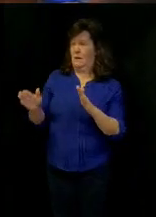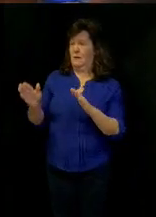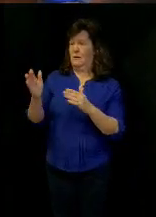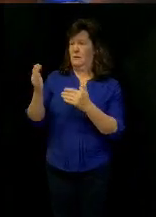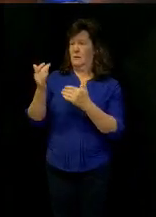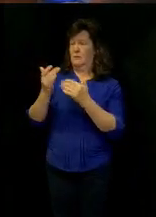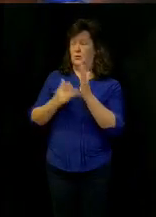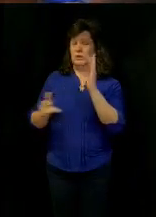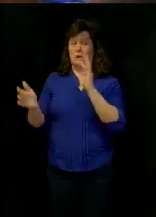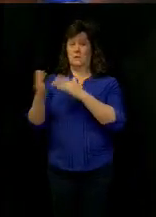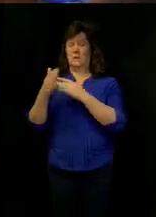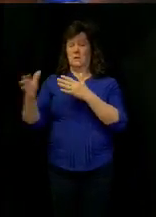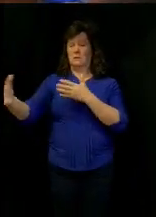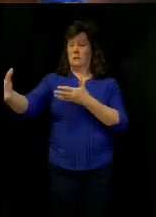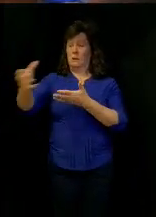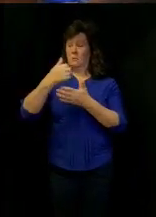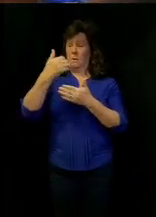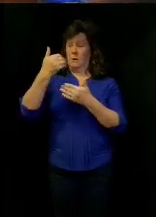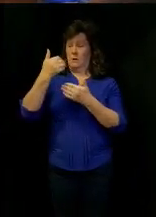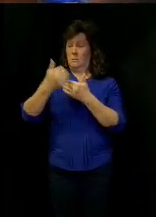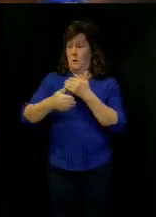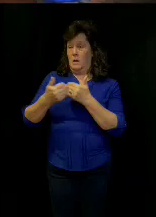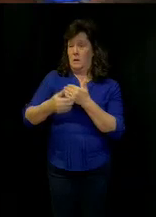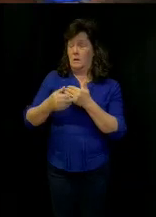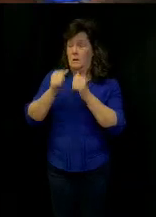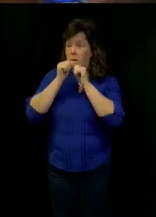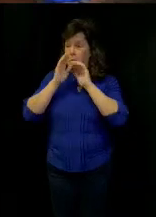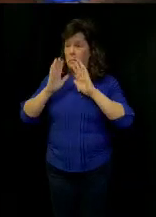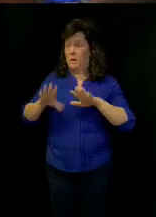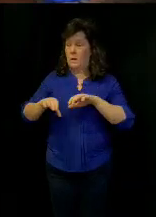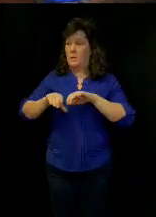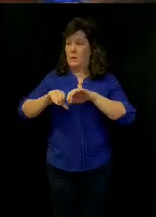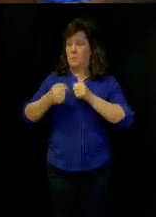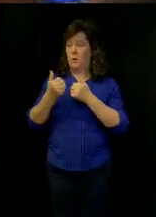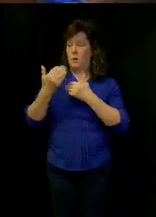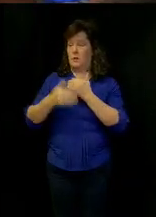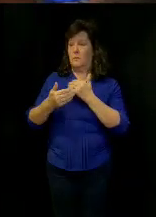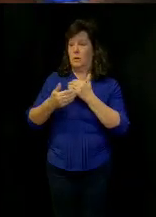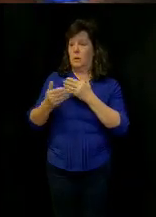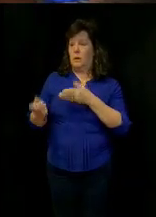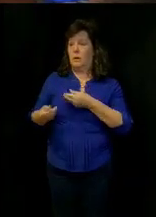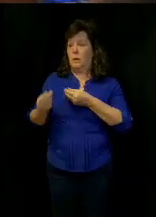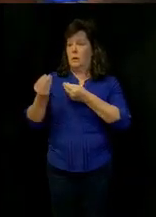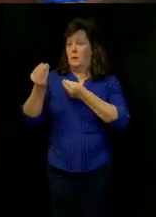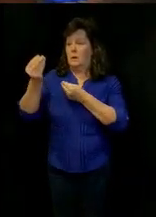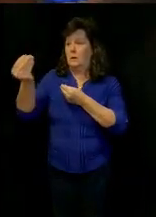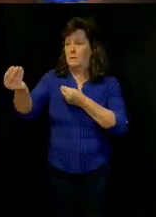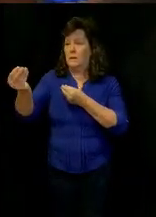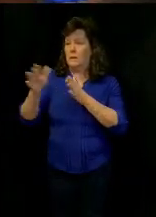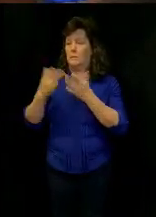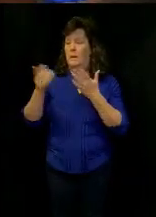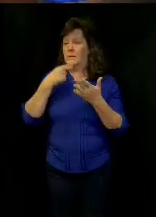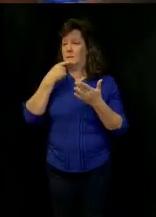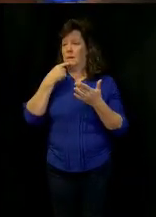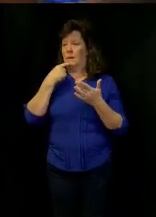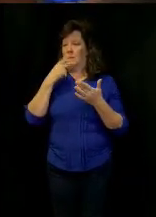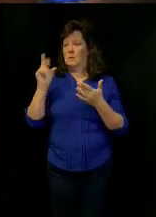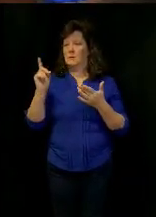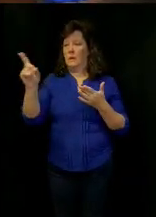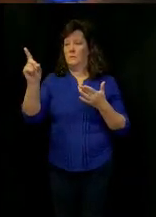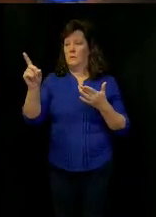and he what? He blessed that bread, he broke that bread, and he gave that bread, and the Bible says their eyes were